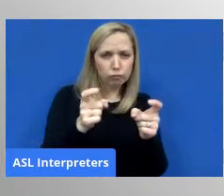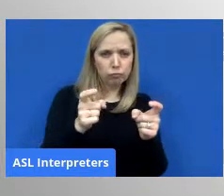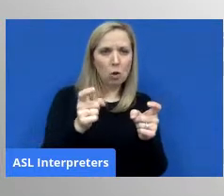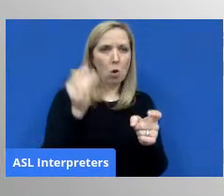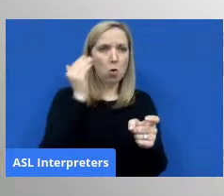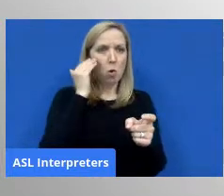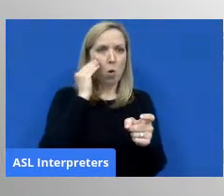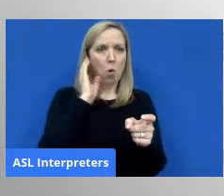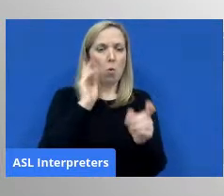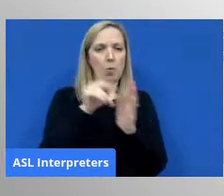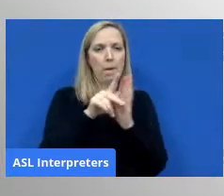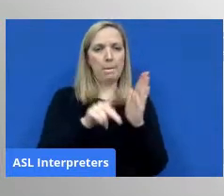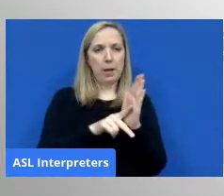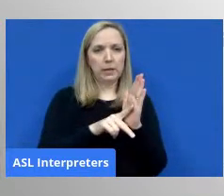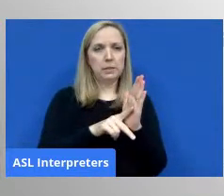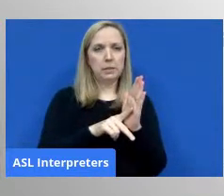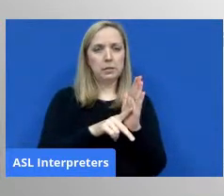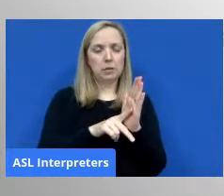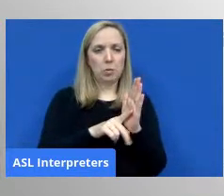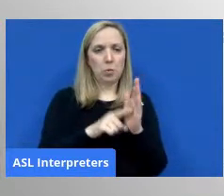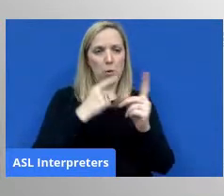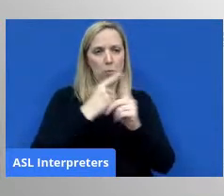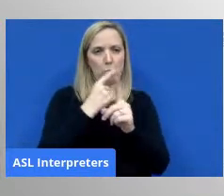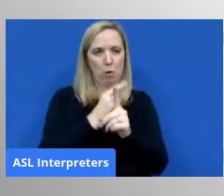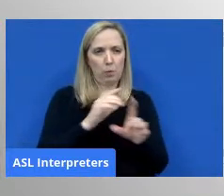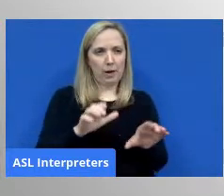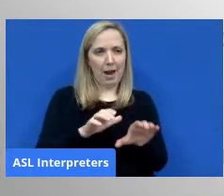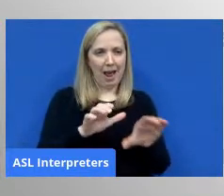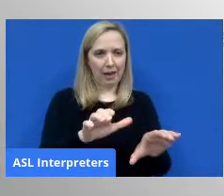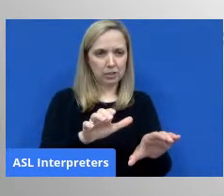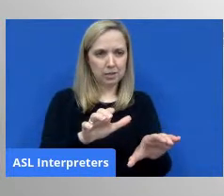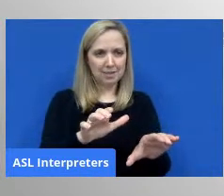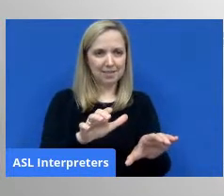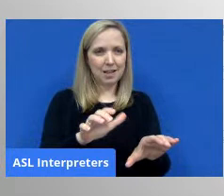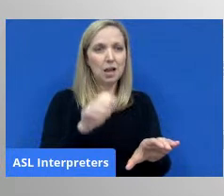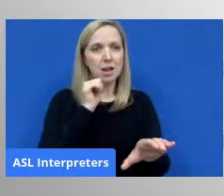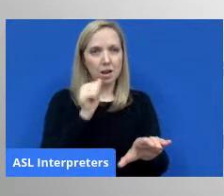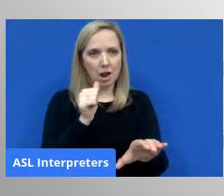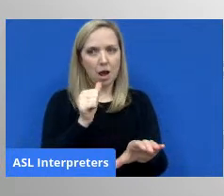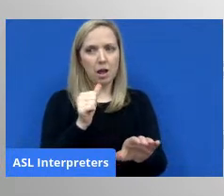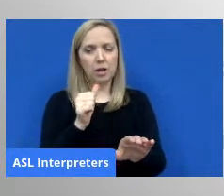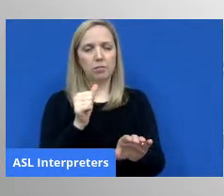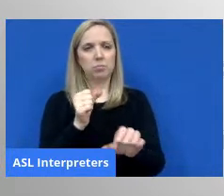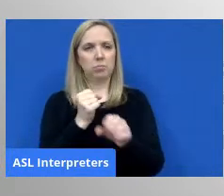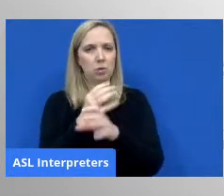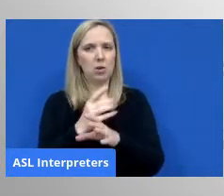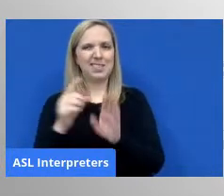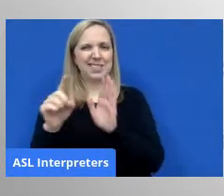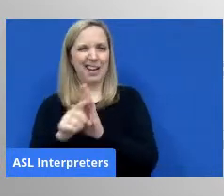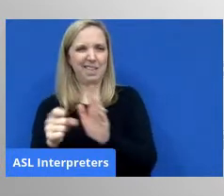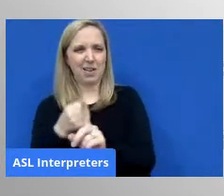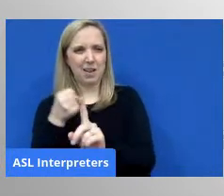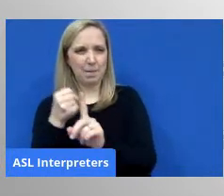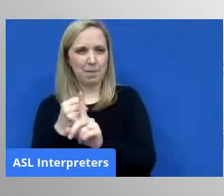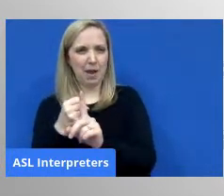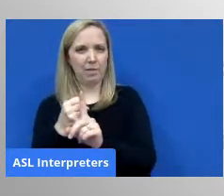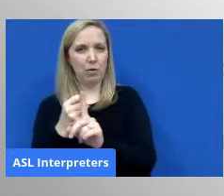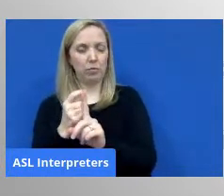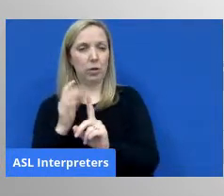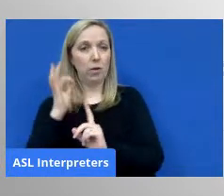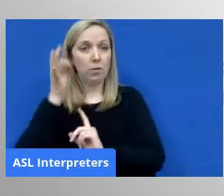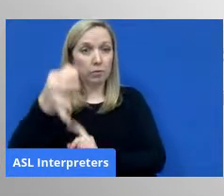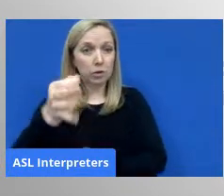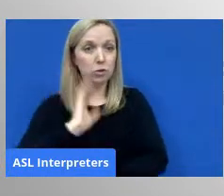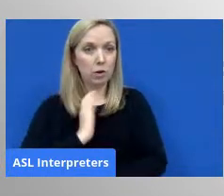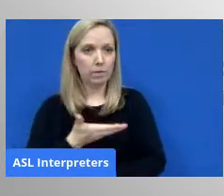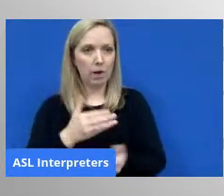taken that can negatively impact long-term outcomes for our students, and that can help to lead